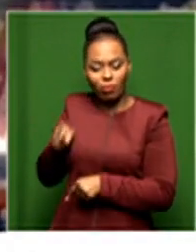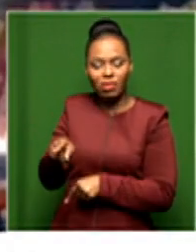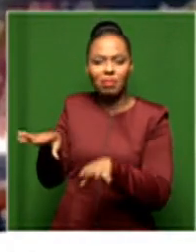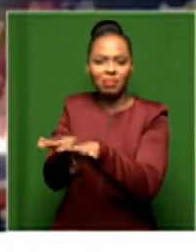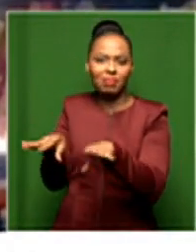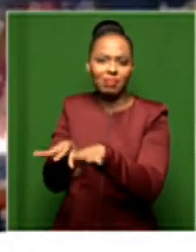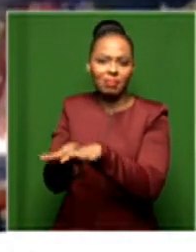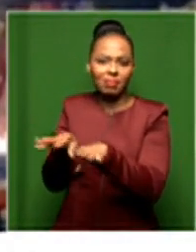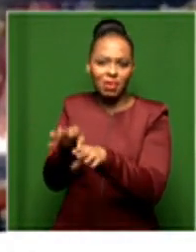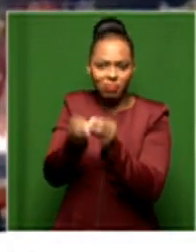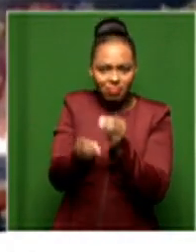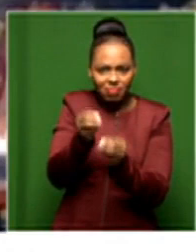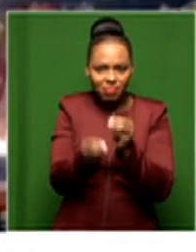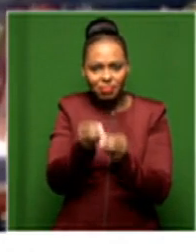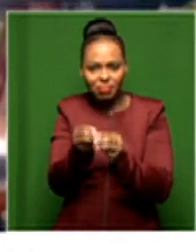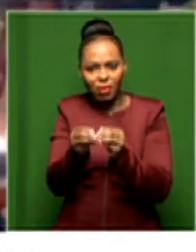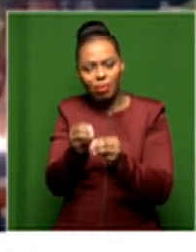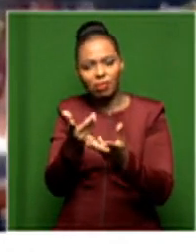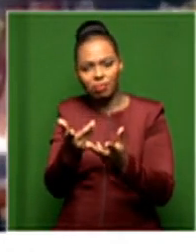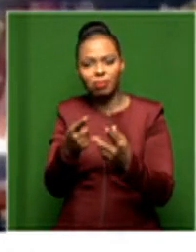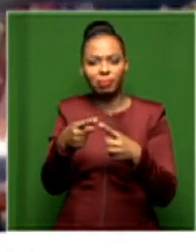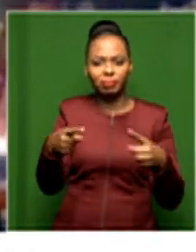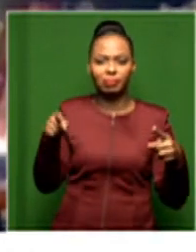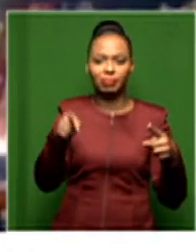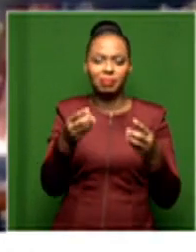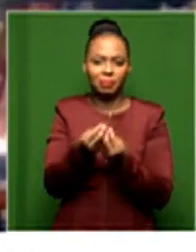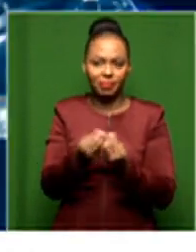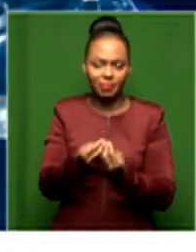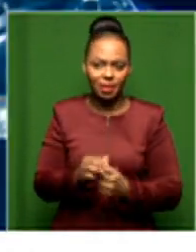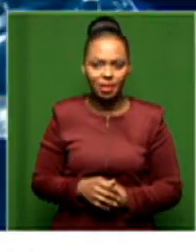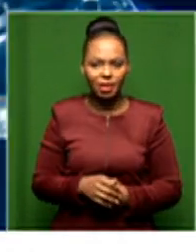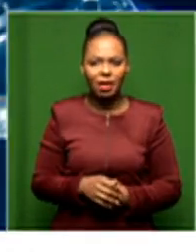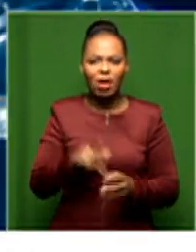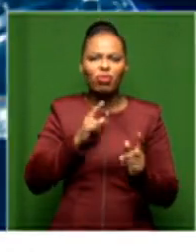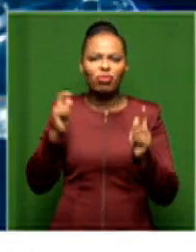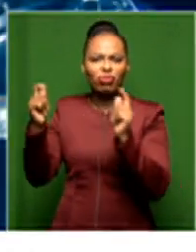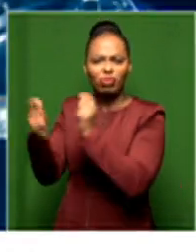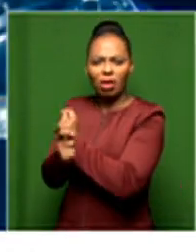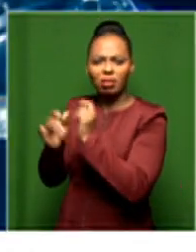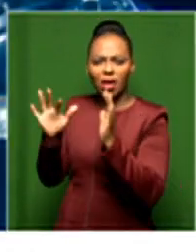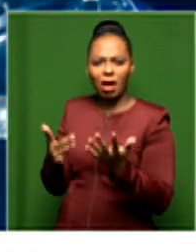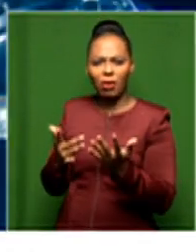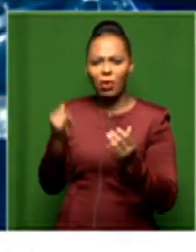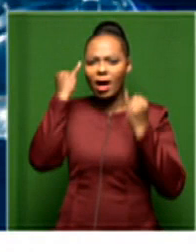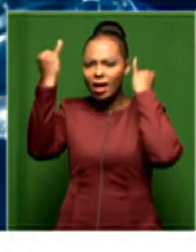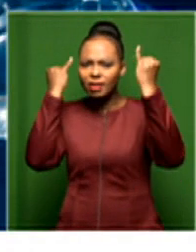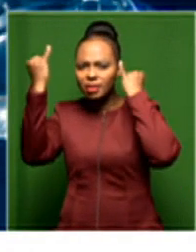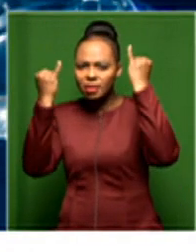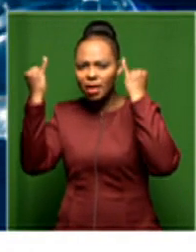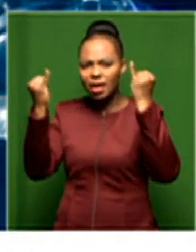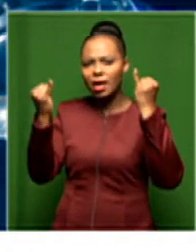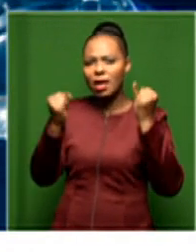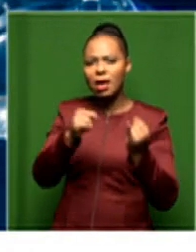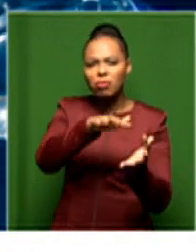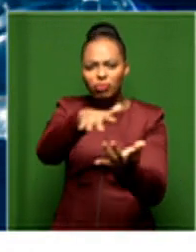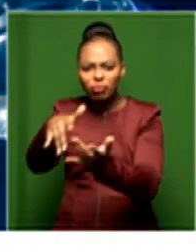creates. That's important to keep in top of mind. Yeah. All right, Rory, how do we bring change to the mindset of individuals on recycling and sustaining